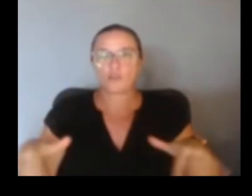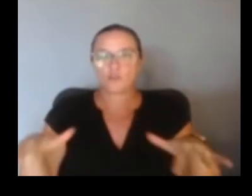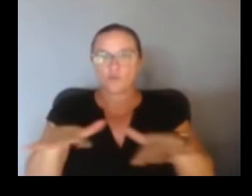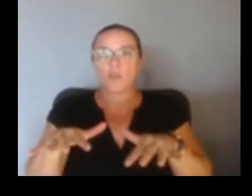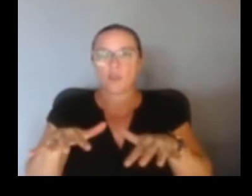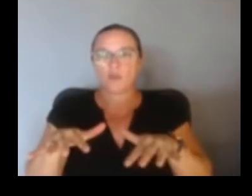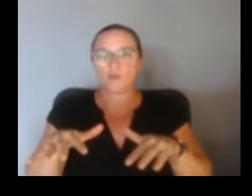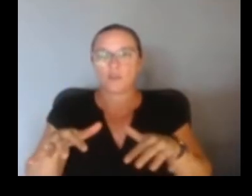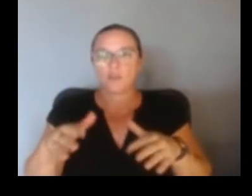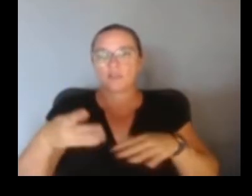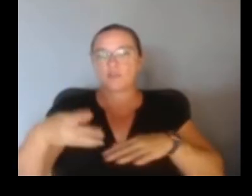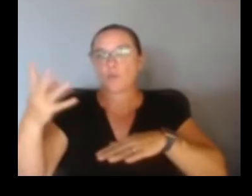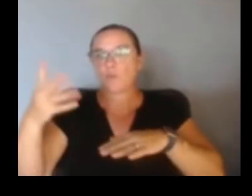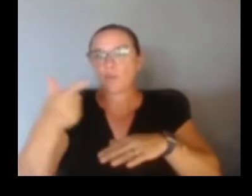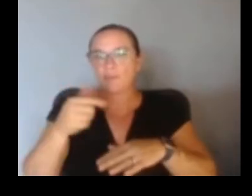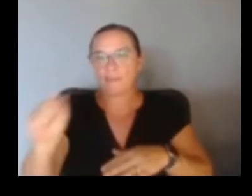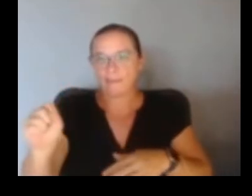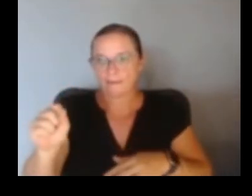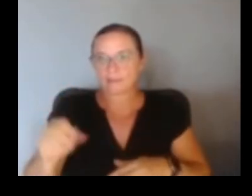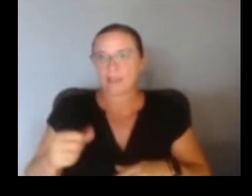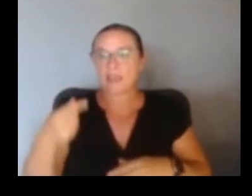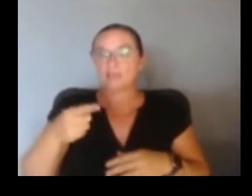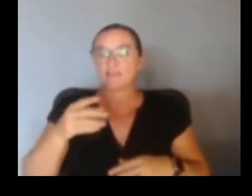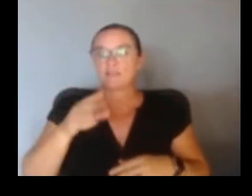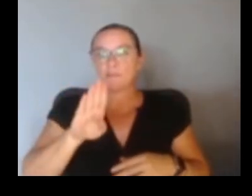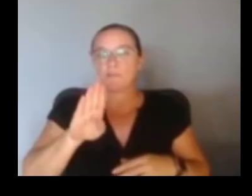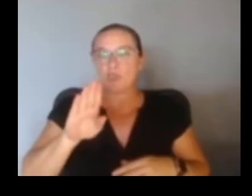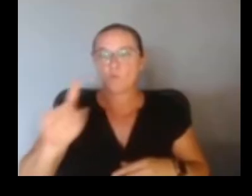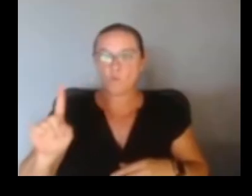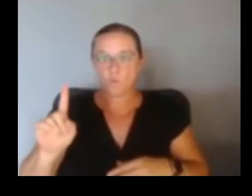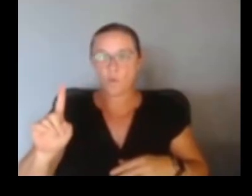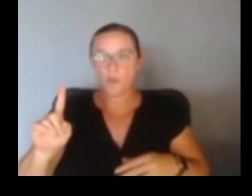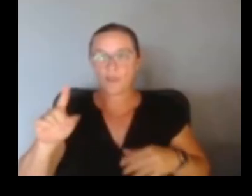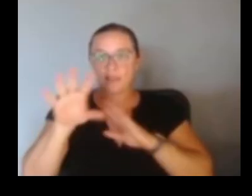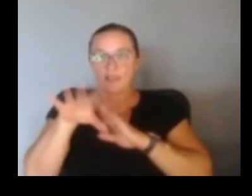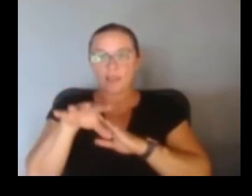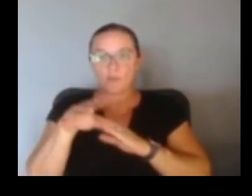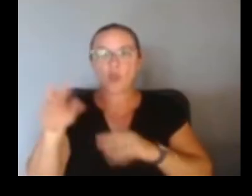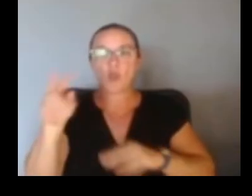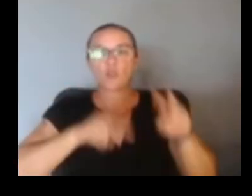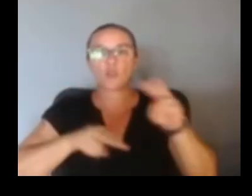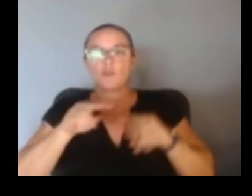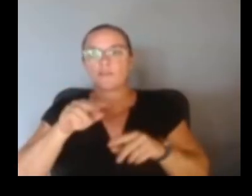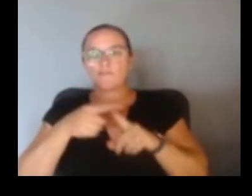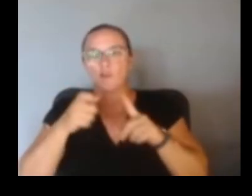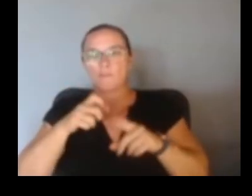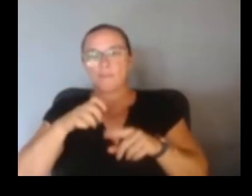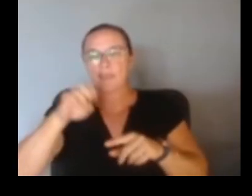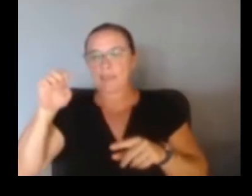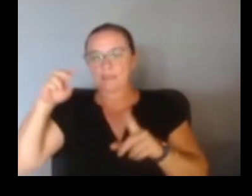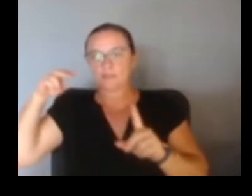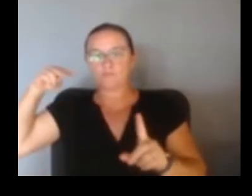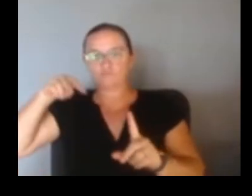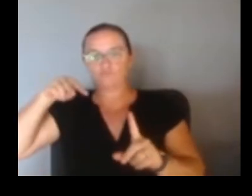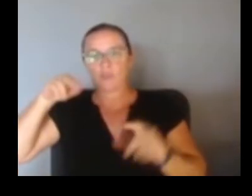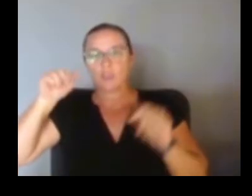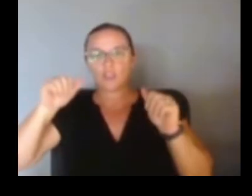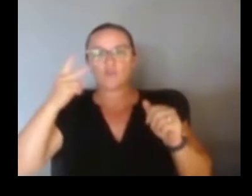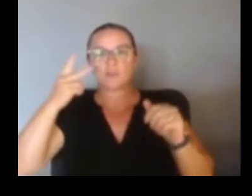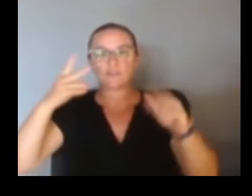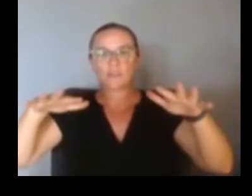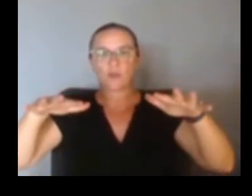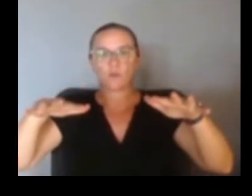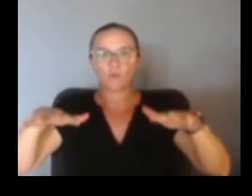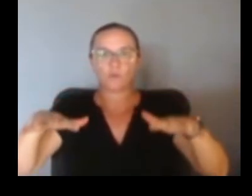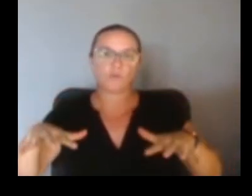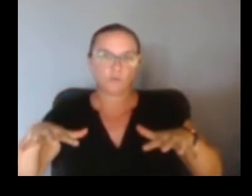the recent lava flows. This is a B1 camera looking at the eastern side of the crater. And what you can see here is this sagging,